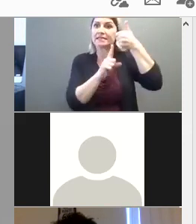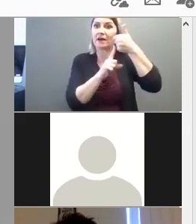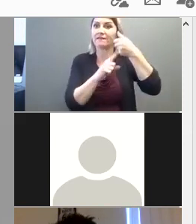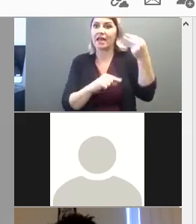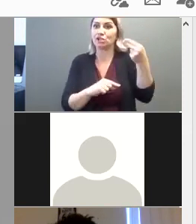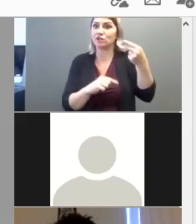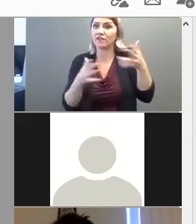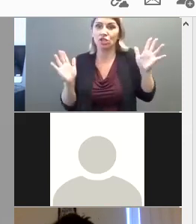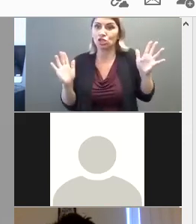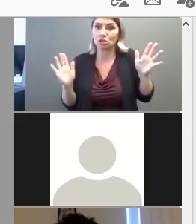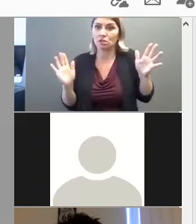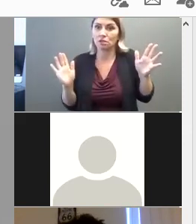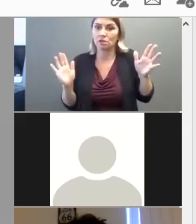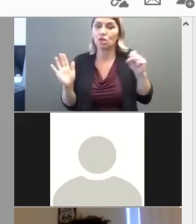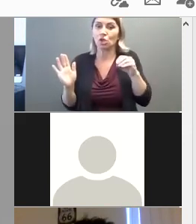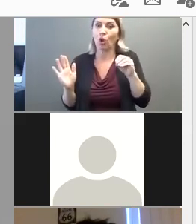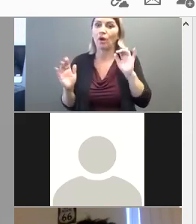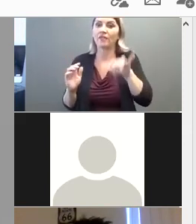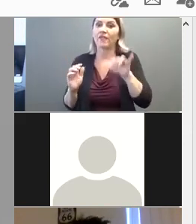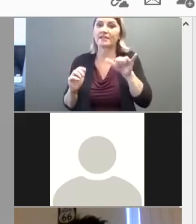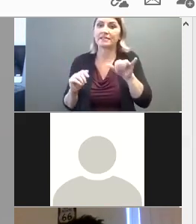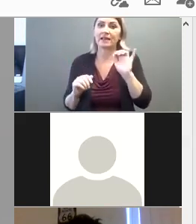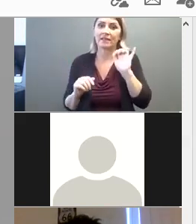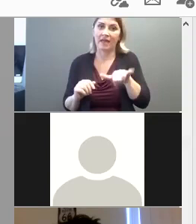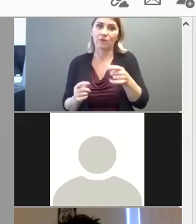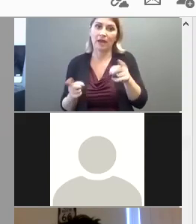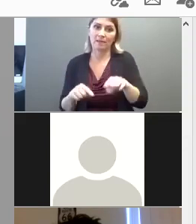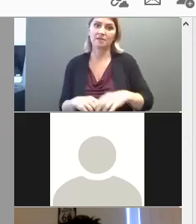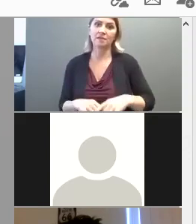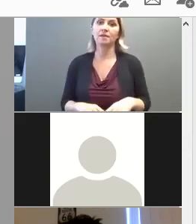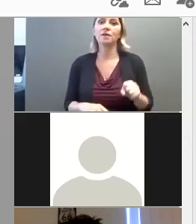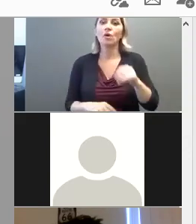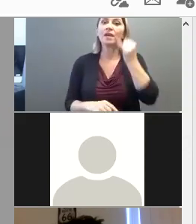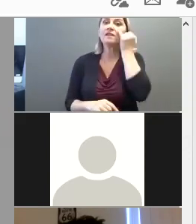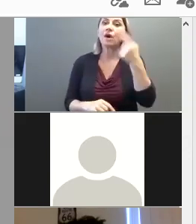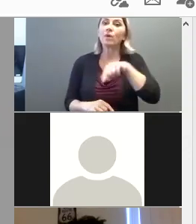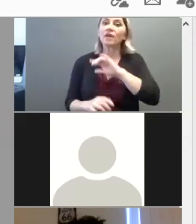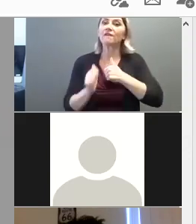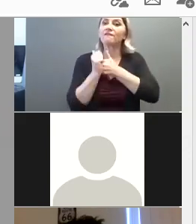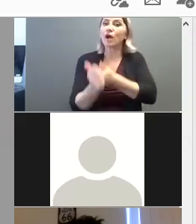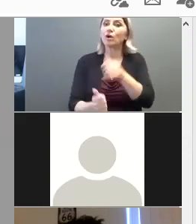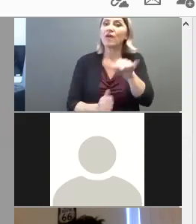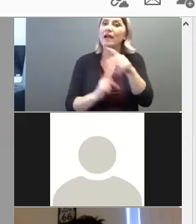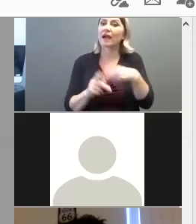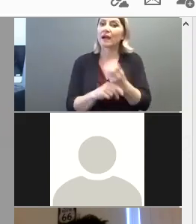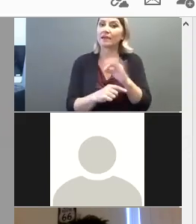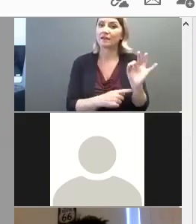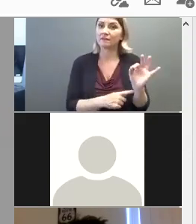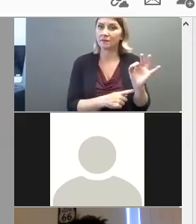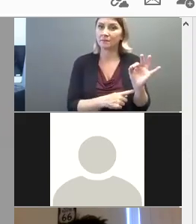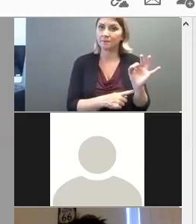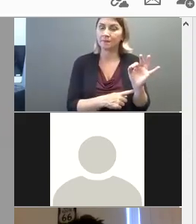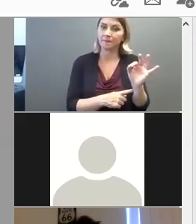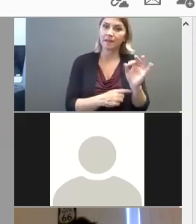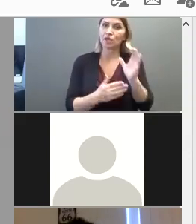done, returns H. That is what the find function does. Now, if we follow this sort of a